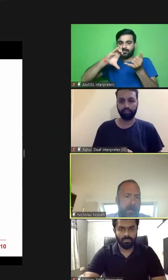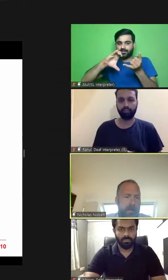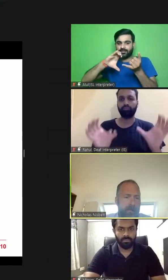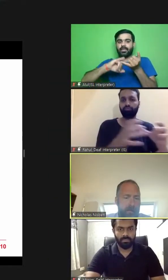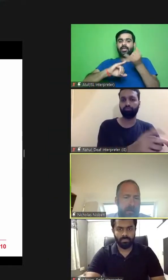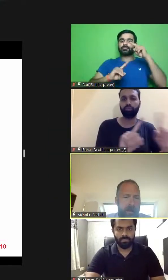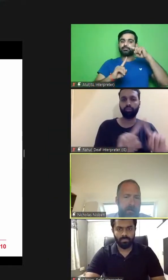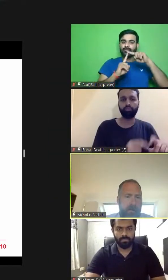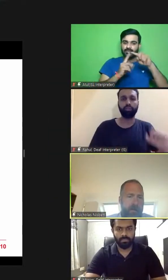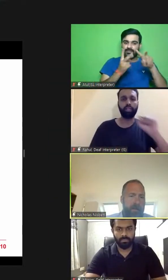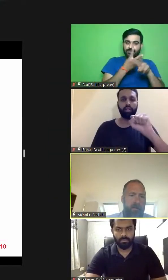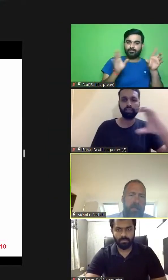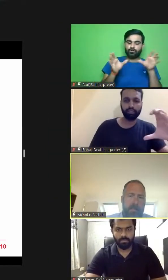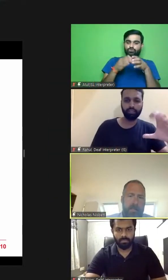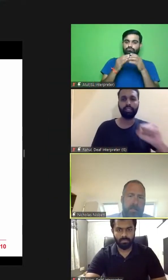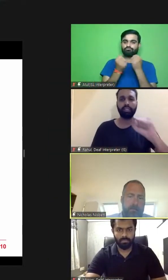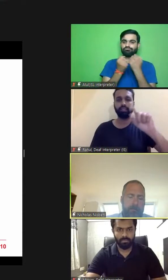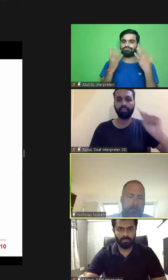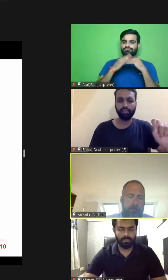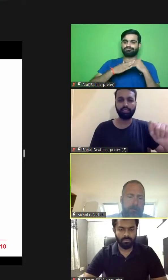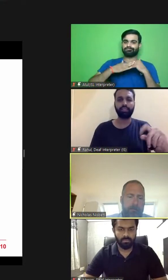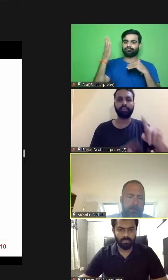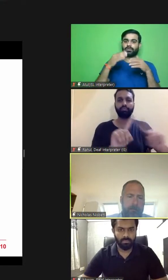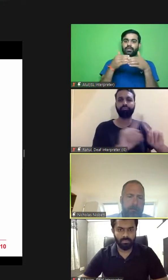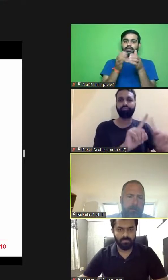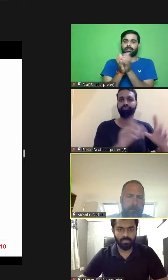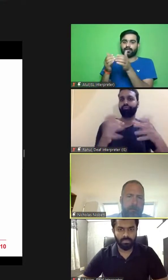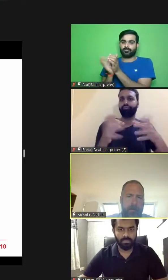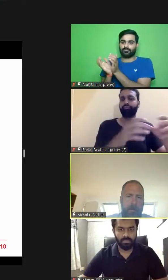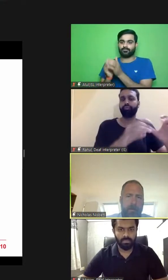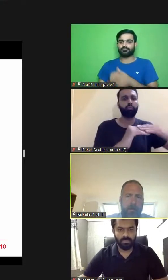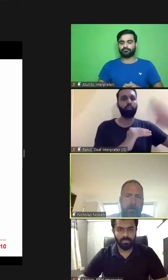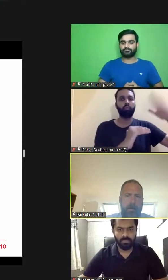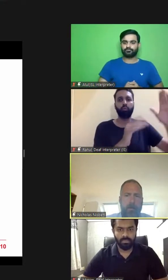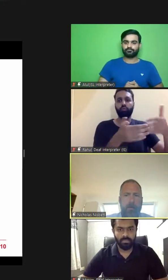other caste groups and other communities.